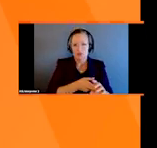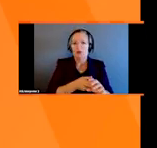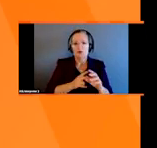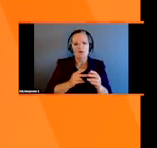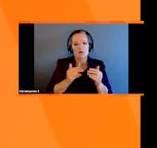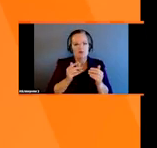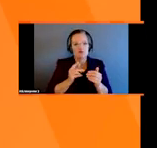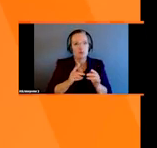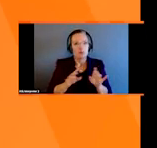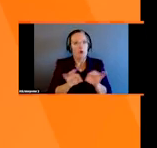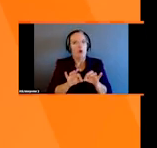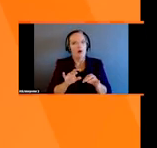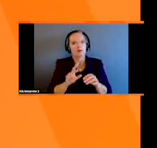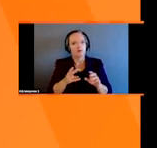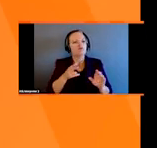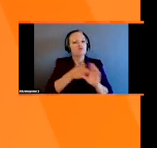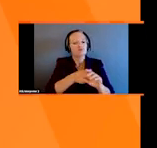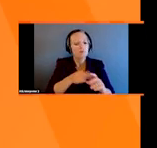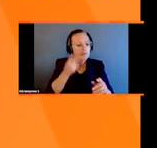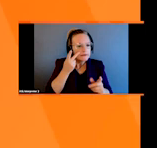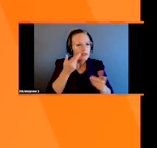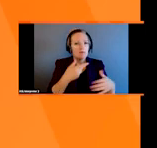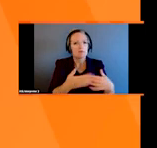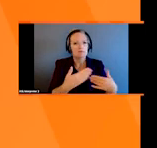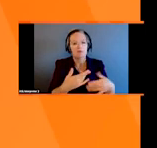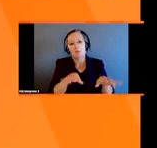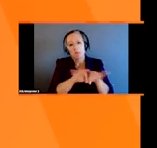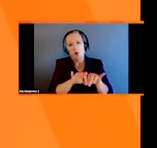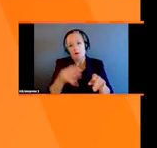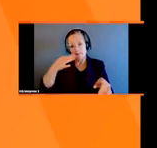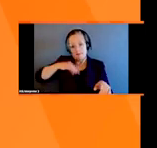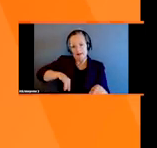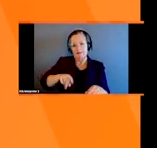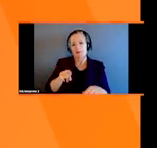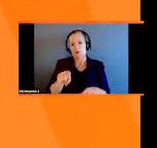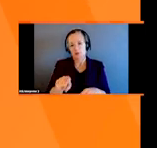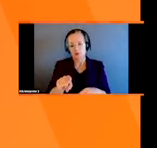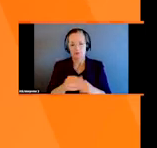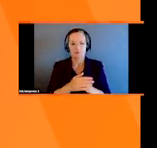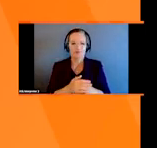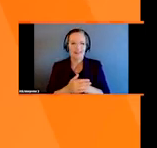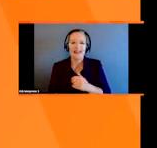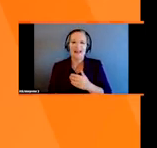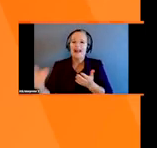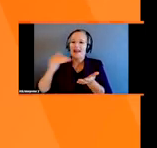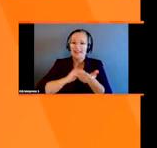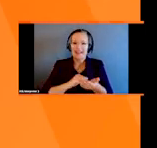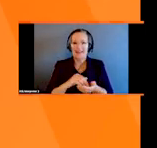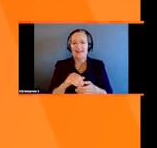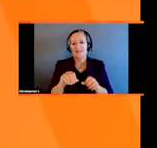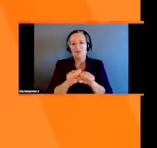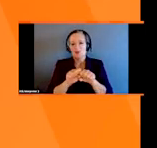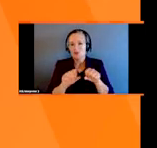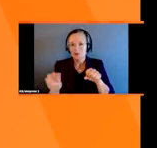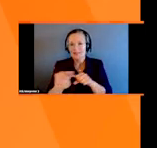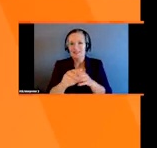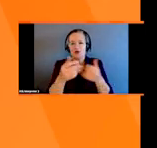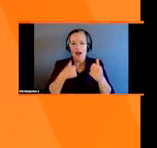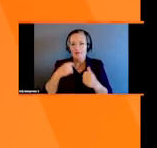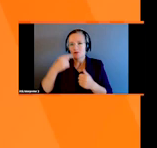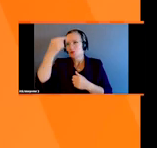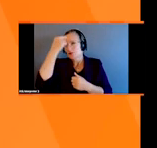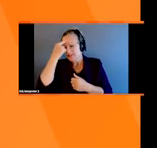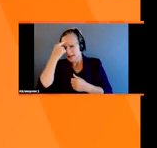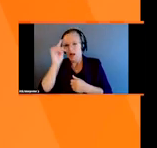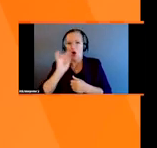those groups as long as they're providing you value back. So everything with social media, I'm trying to treat like it's advertising. Instead of paying money, we're spending